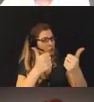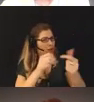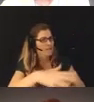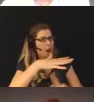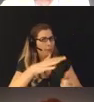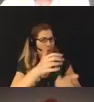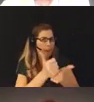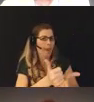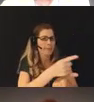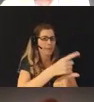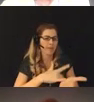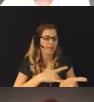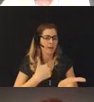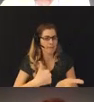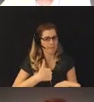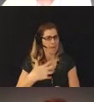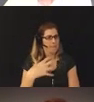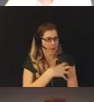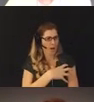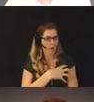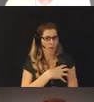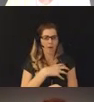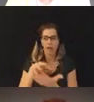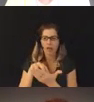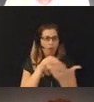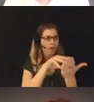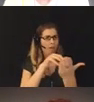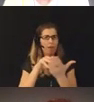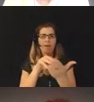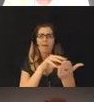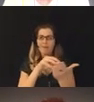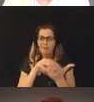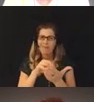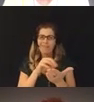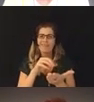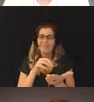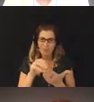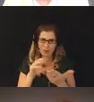learns from, challenges, and elevates students' voices.